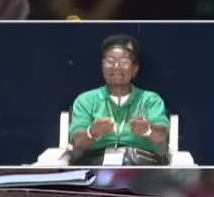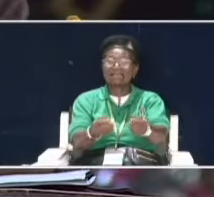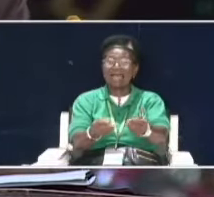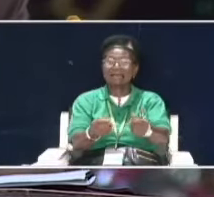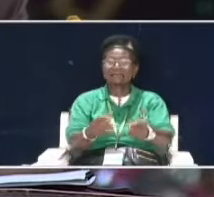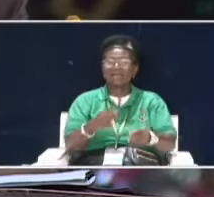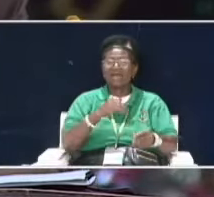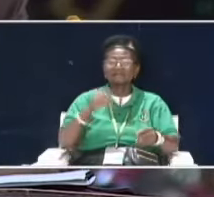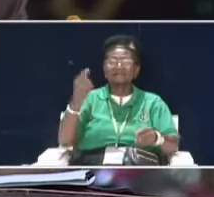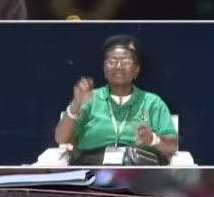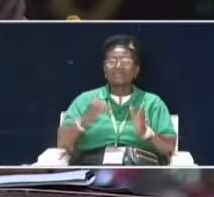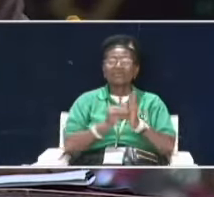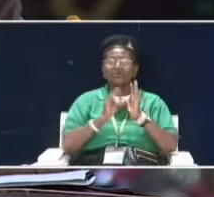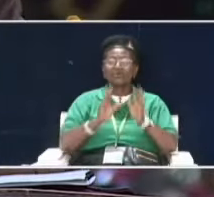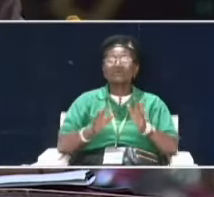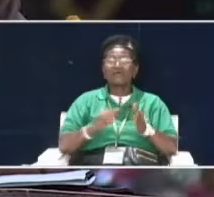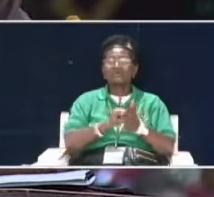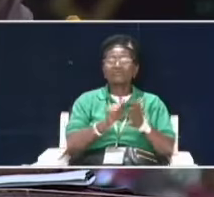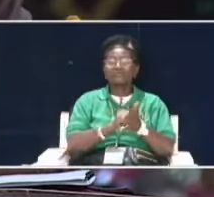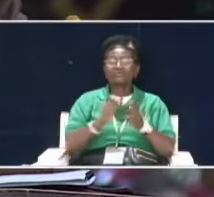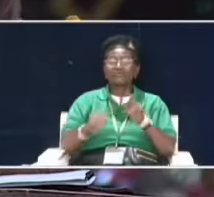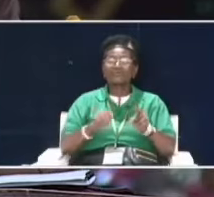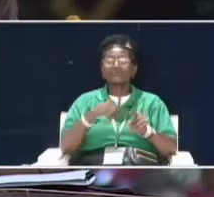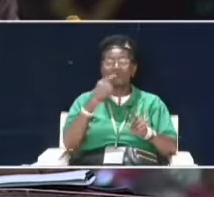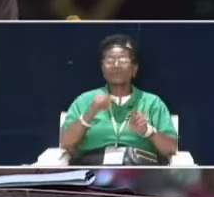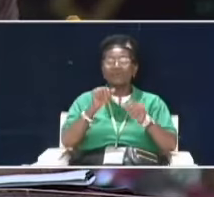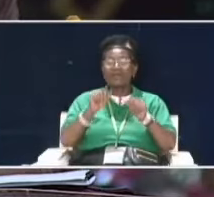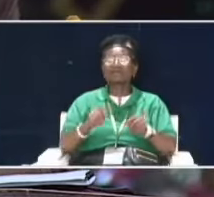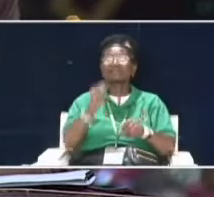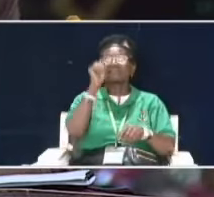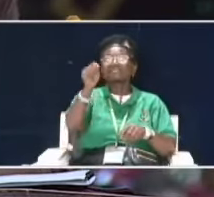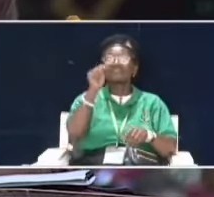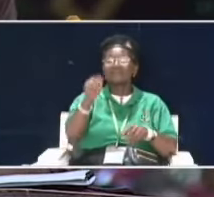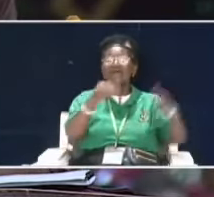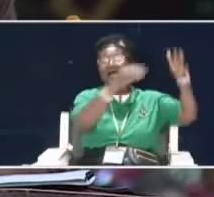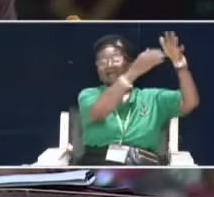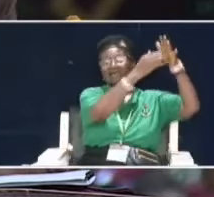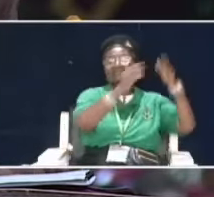And the owners, those people who could testify against him,